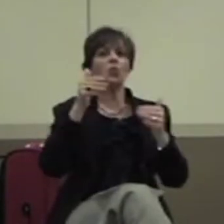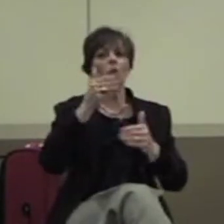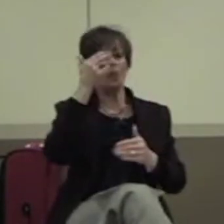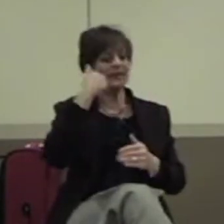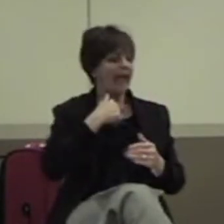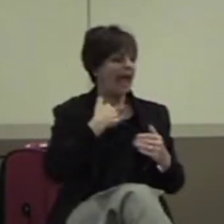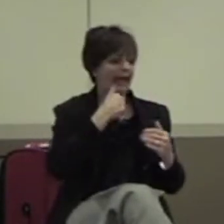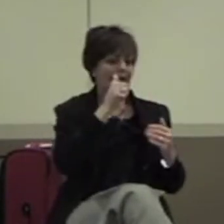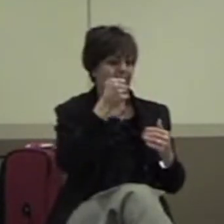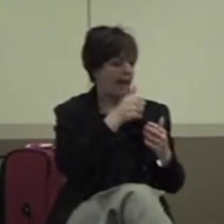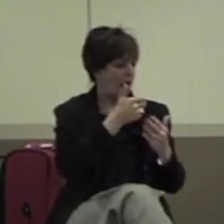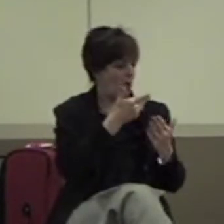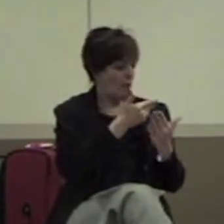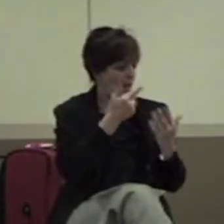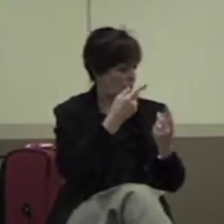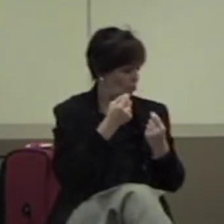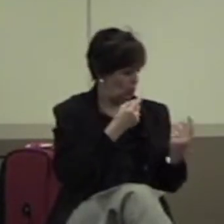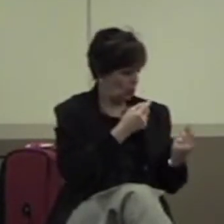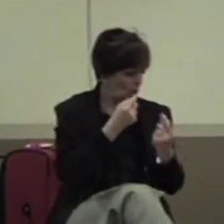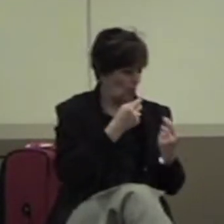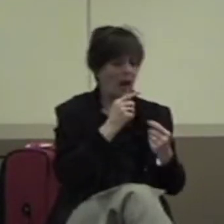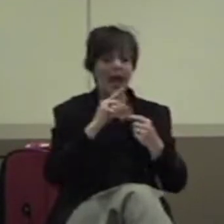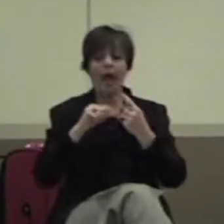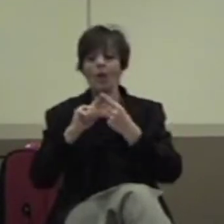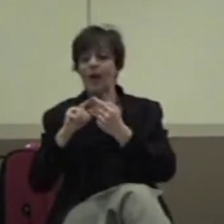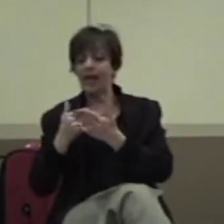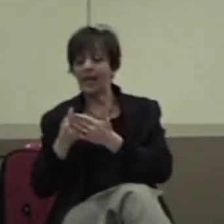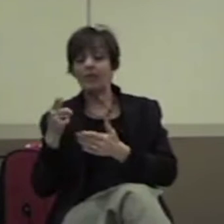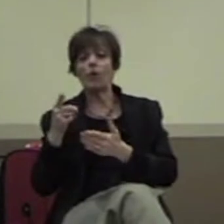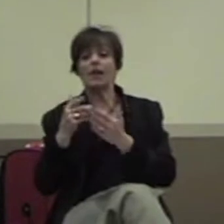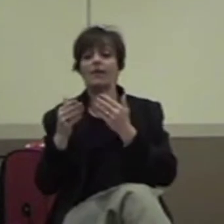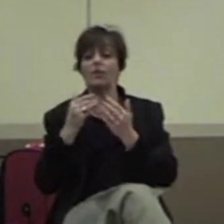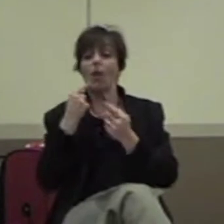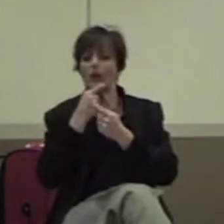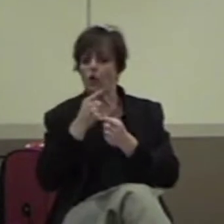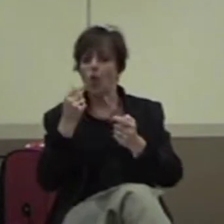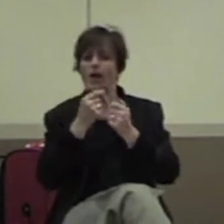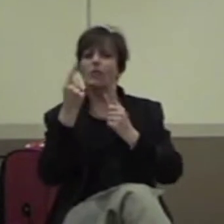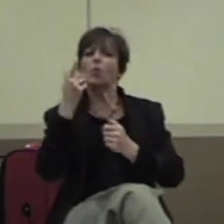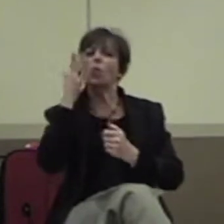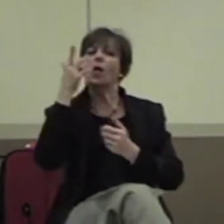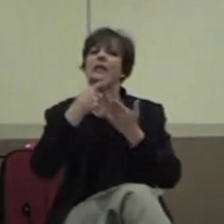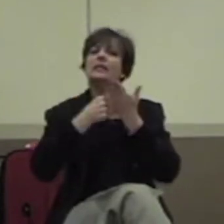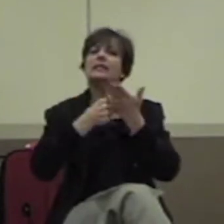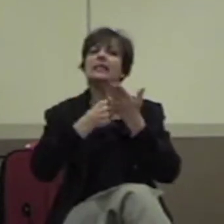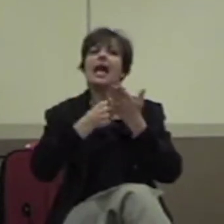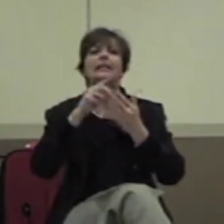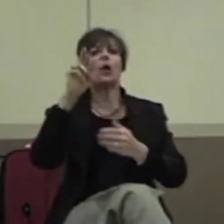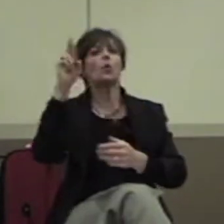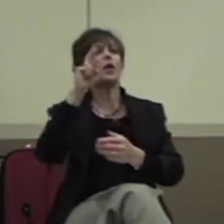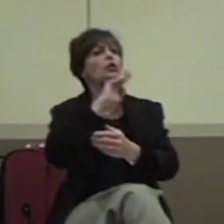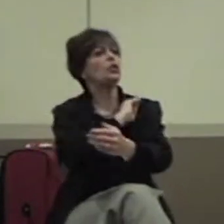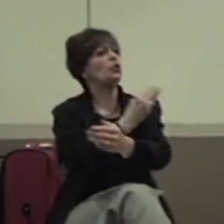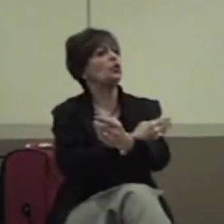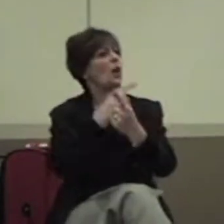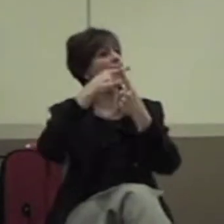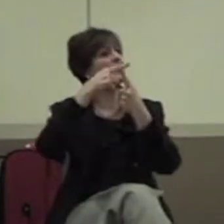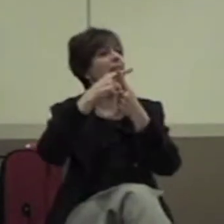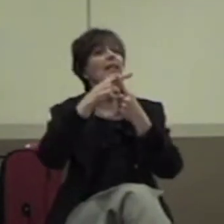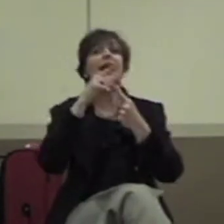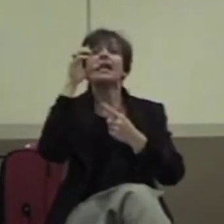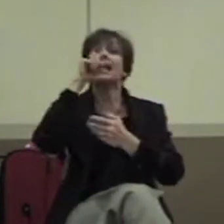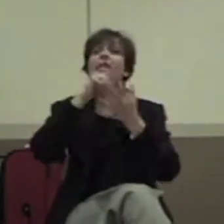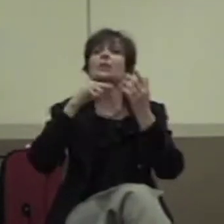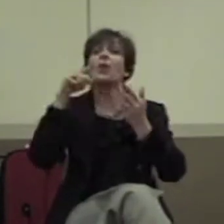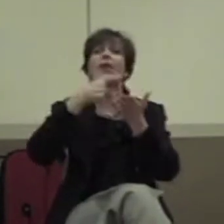because I had 10 other things I had to do. And by the time I got in there, even though I had told everybody, we're going to talk about Richie's strengths, guess what everybody started talking